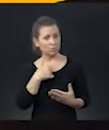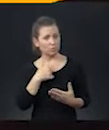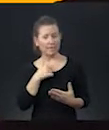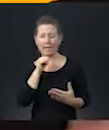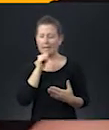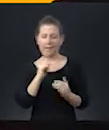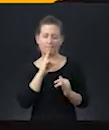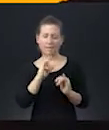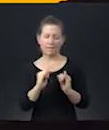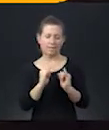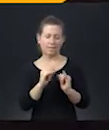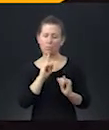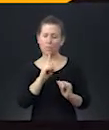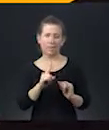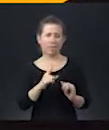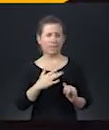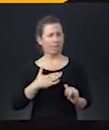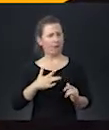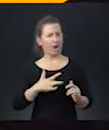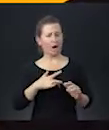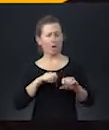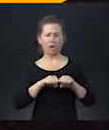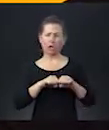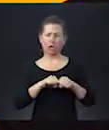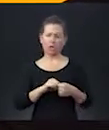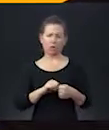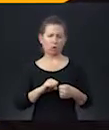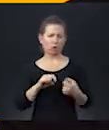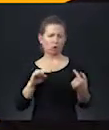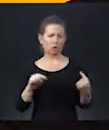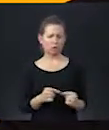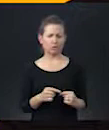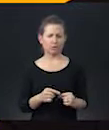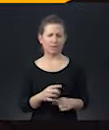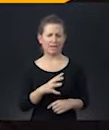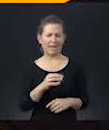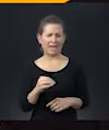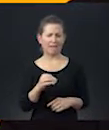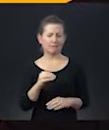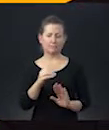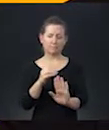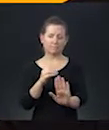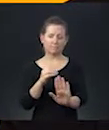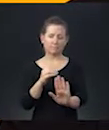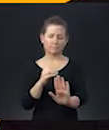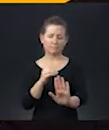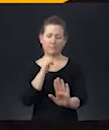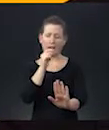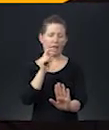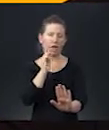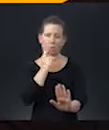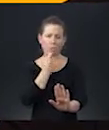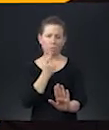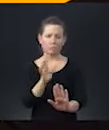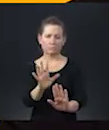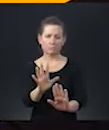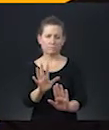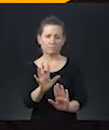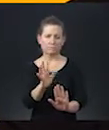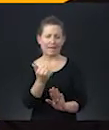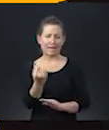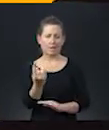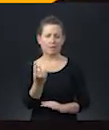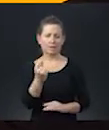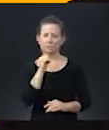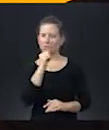same. It hurts my heart, and sometimes your heart will be broken. And it's not cool. So, and when